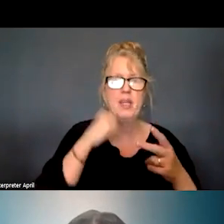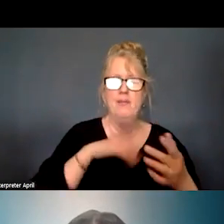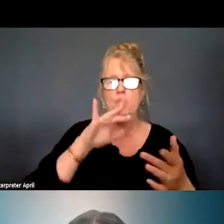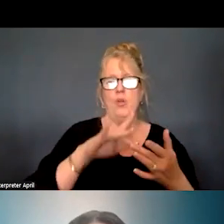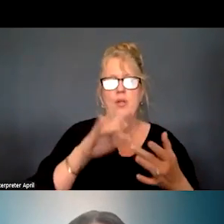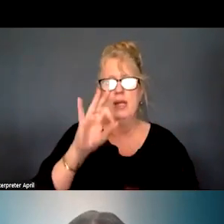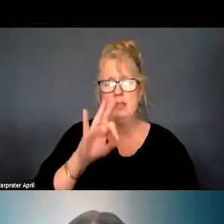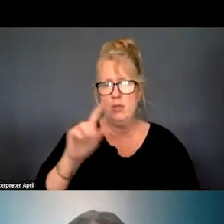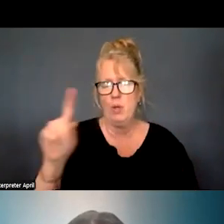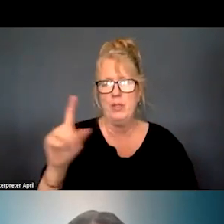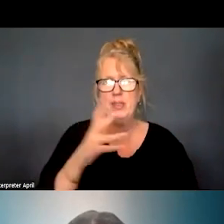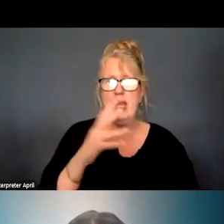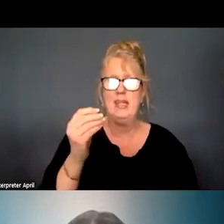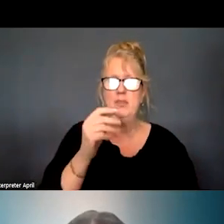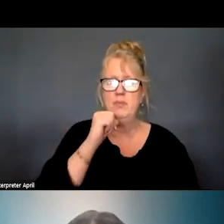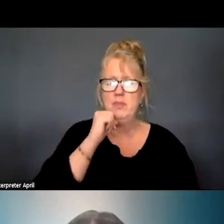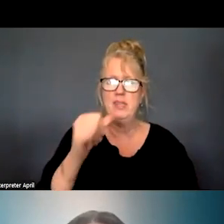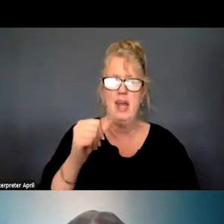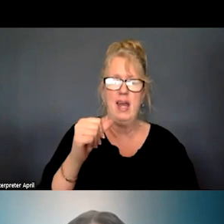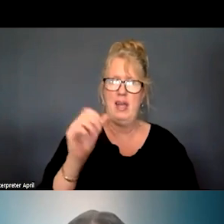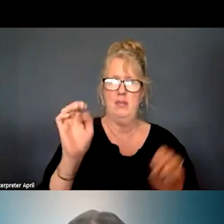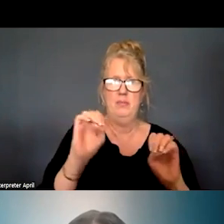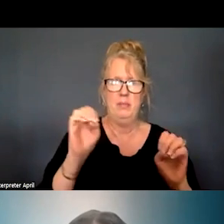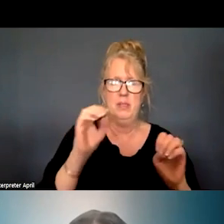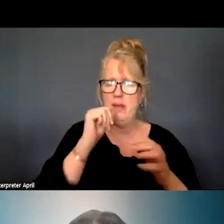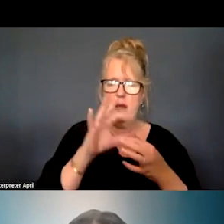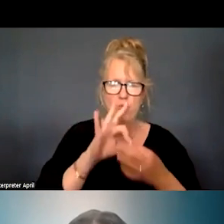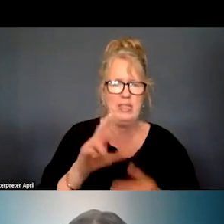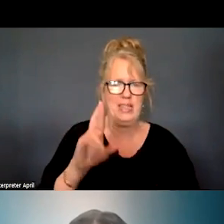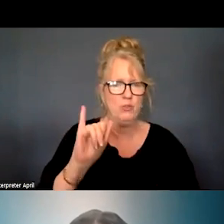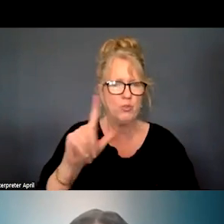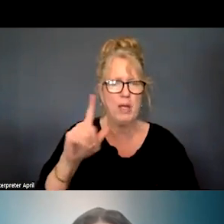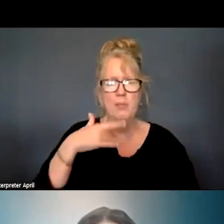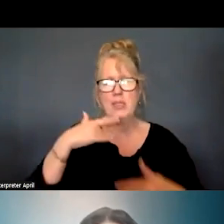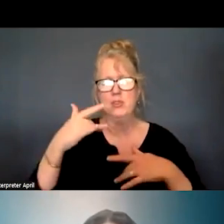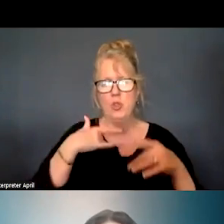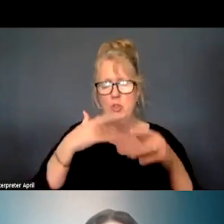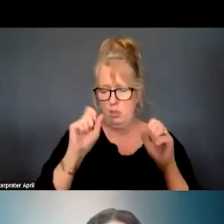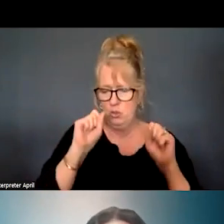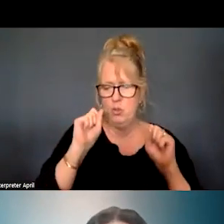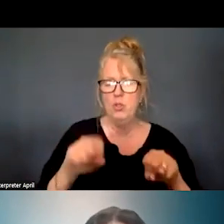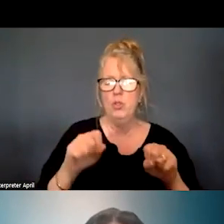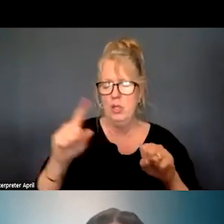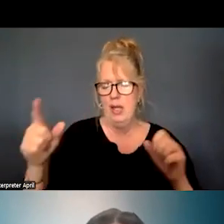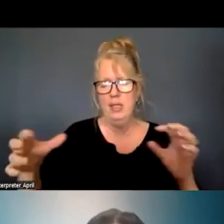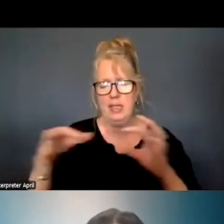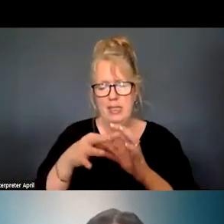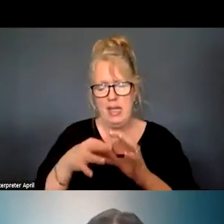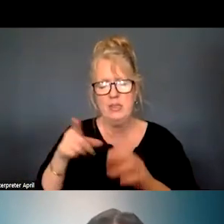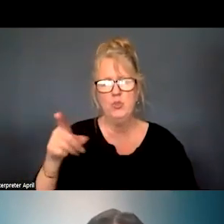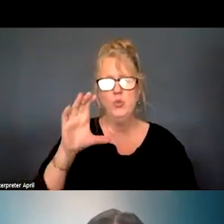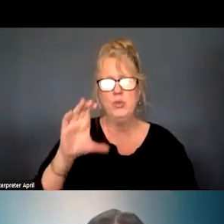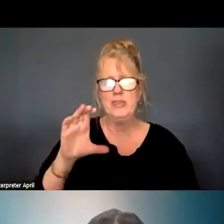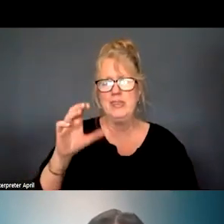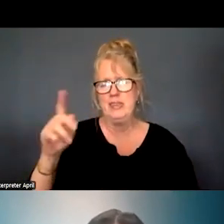911 and you have a non-imminent risk, non-criminal related mental health concern, you could be live connected to a CCD